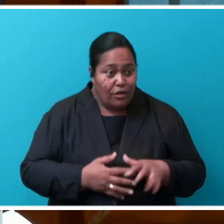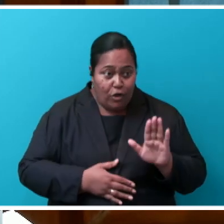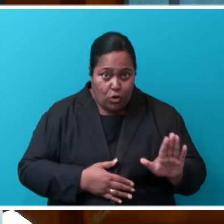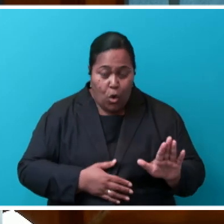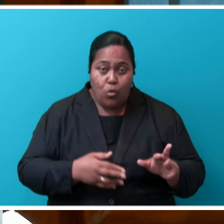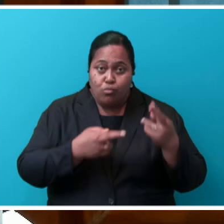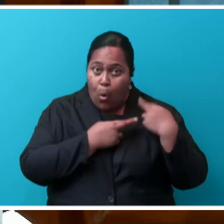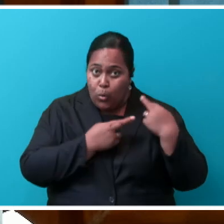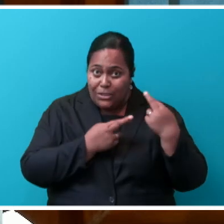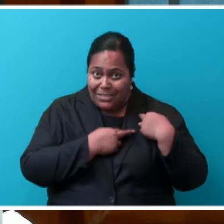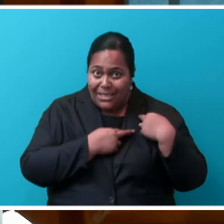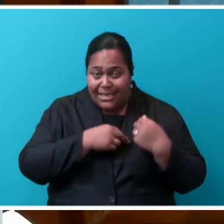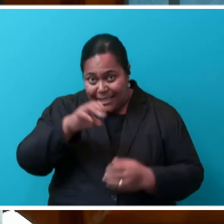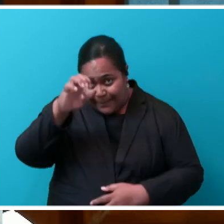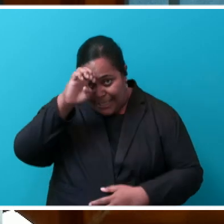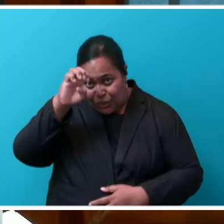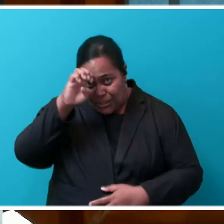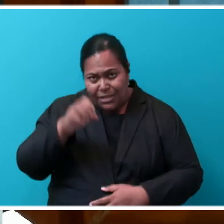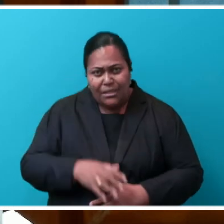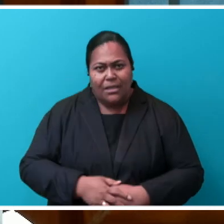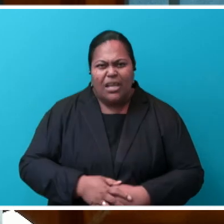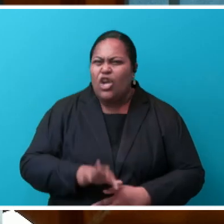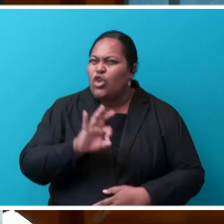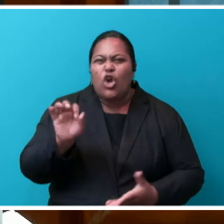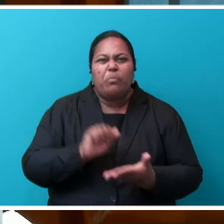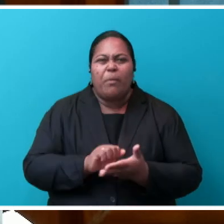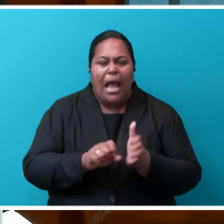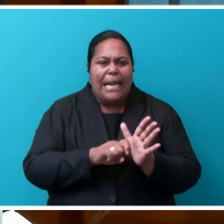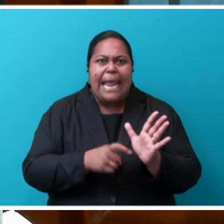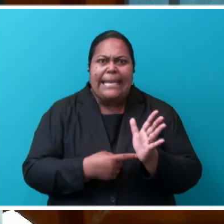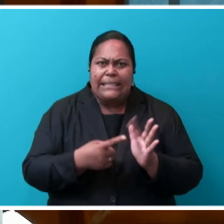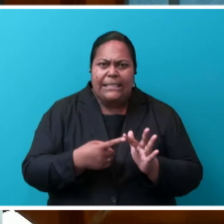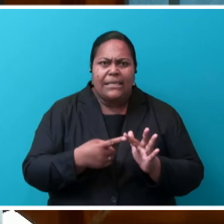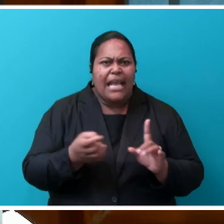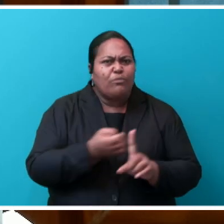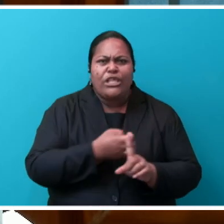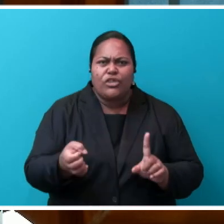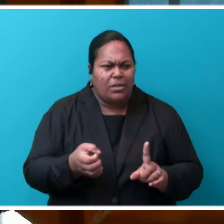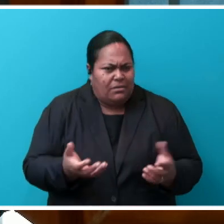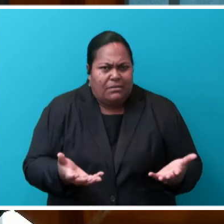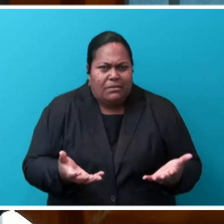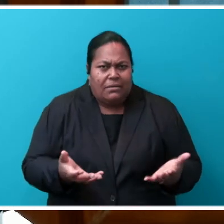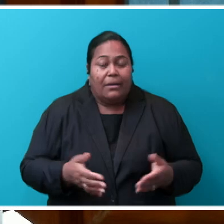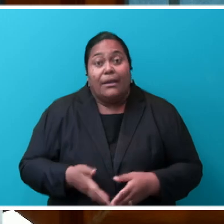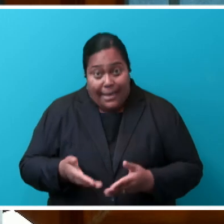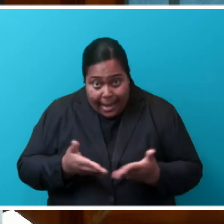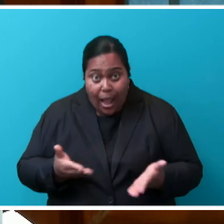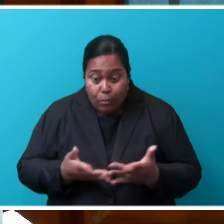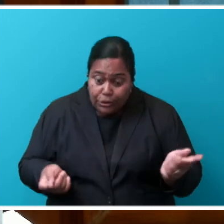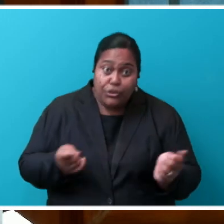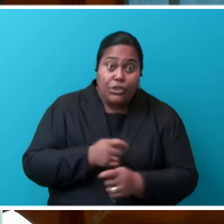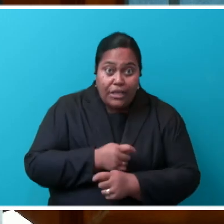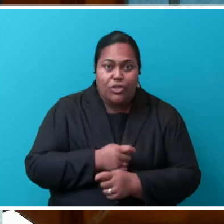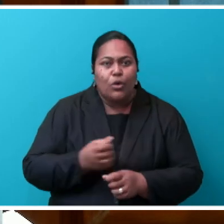expectations as opposed to the traditional ranking remuneration expectation is a major shift following the approved